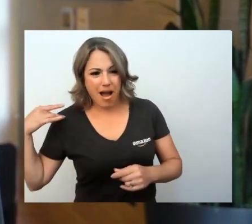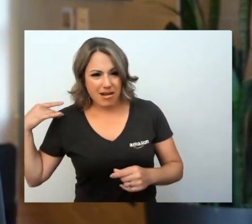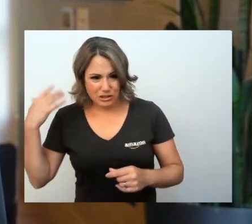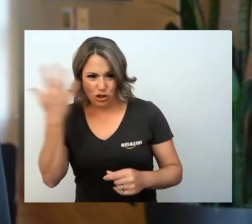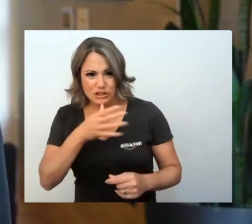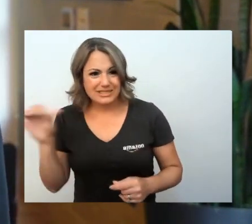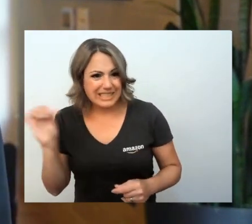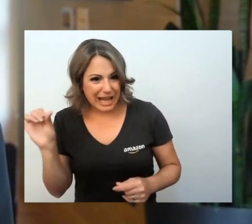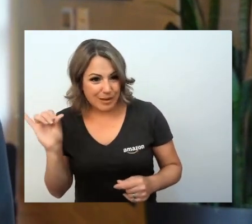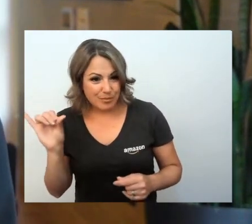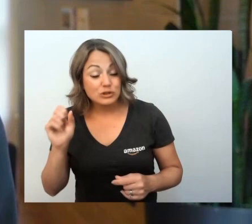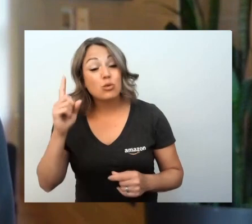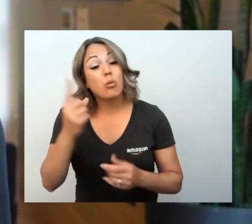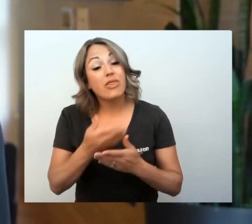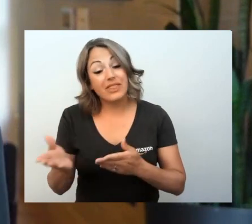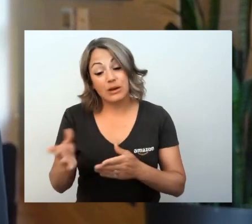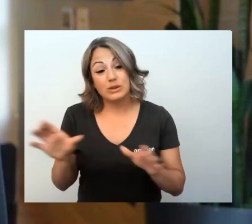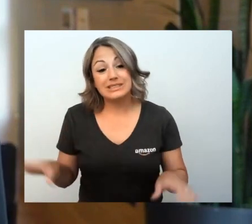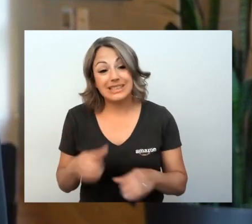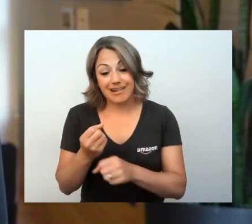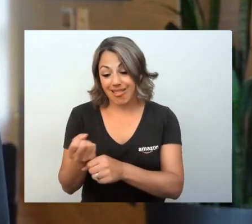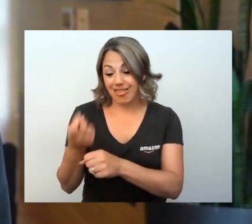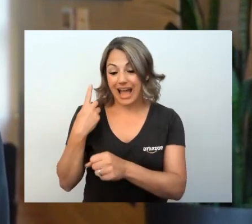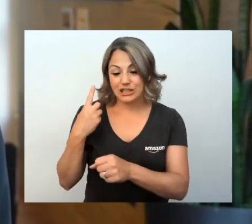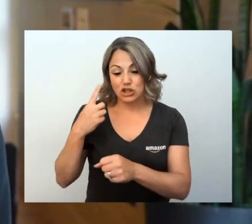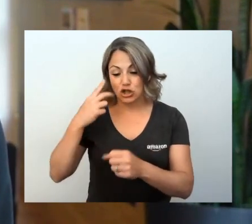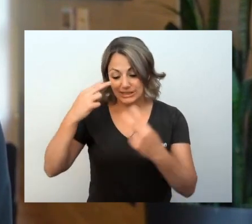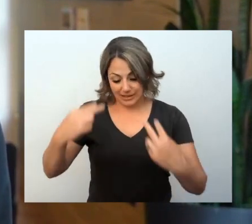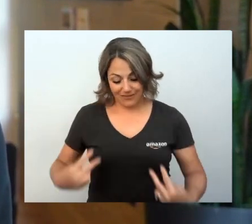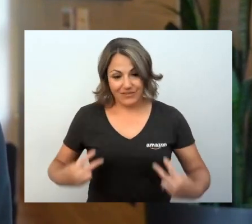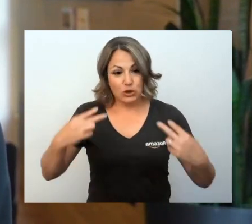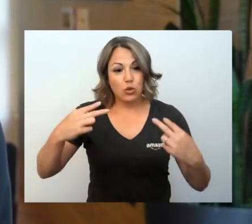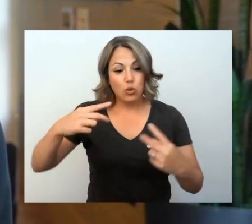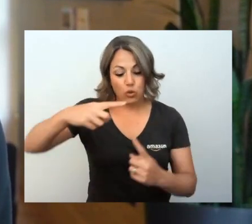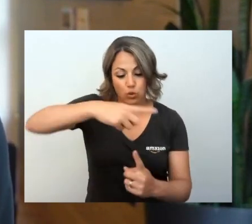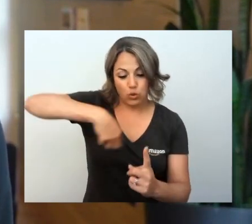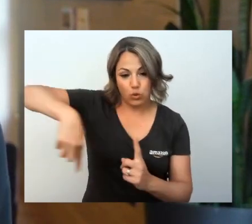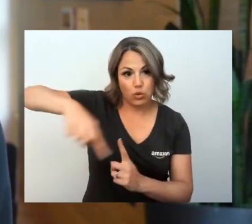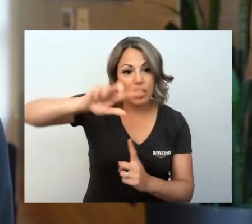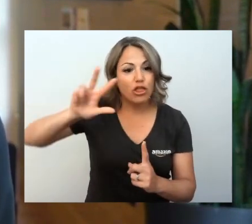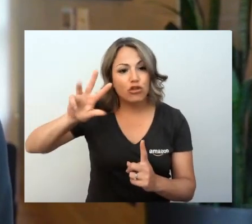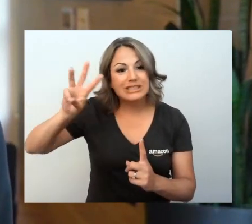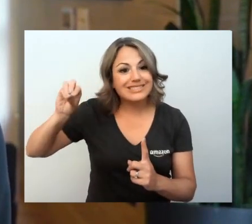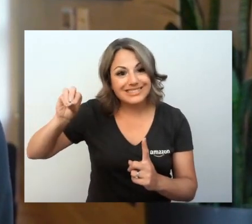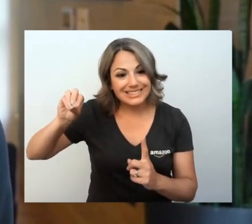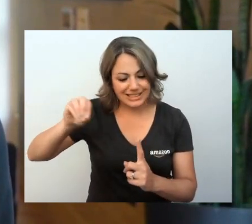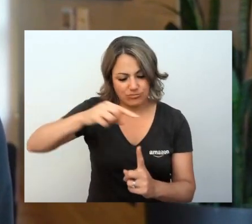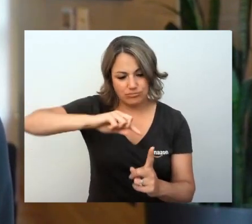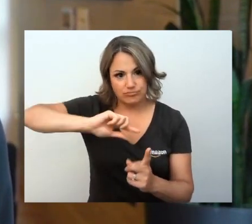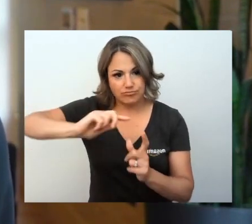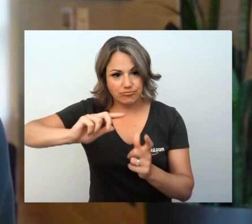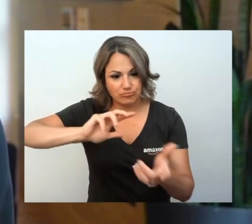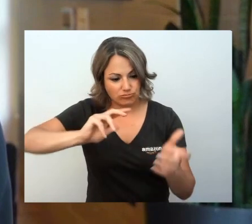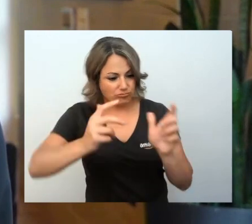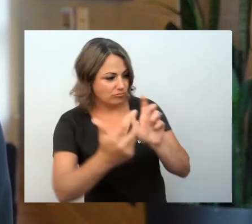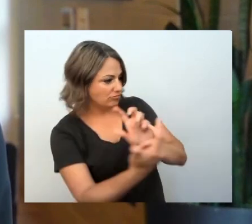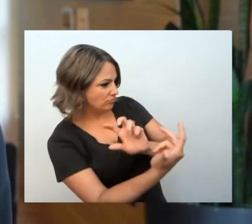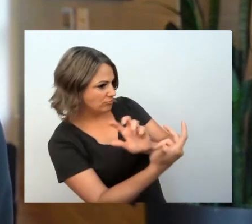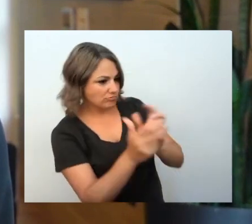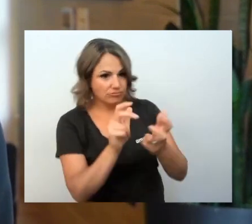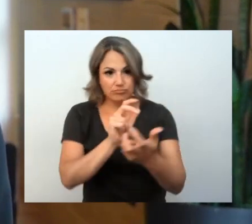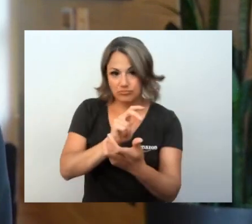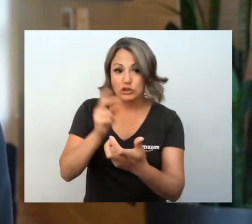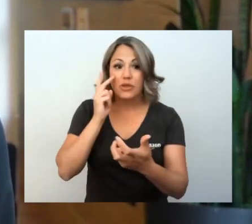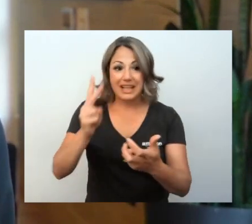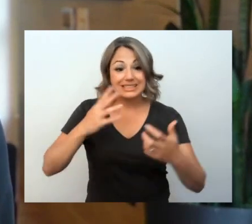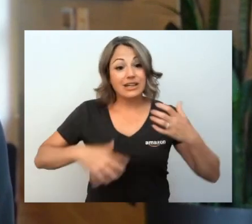was last year, we launched a view in 360 throughout the platform. And what that does is it enables our consumers to